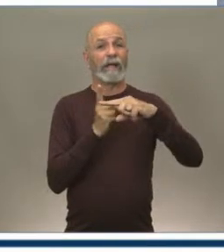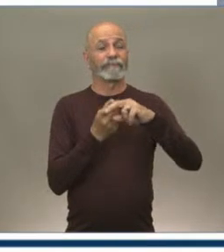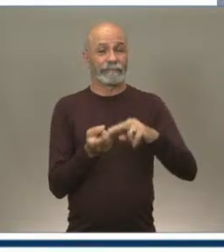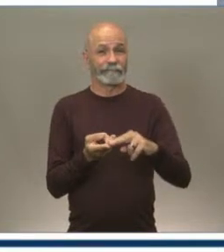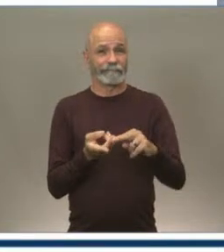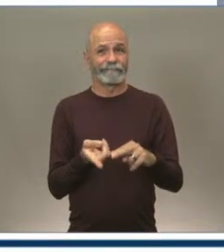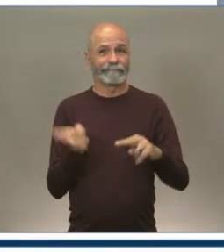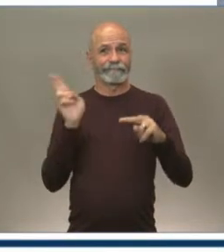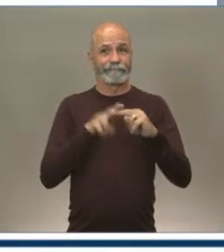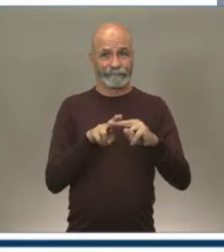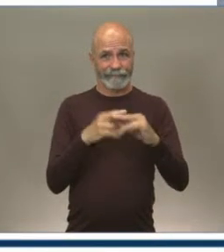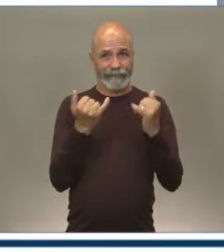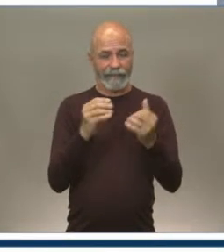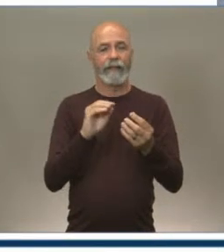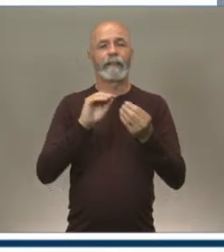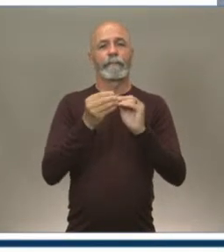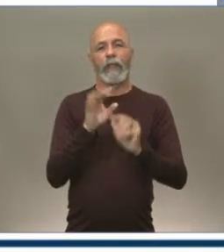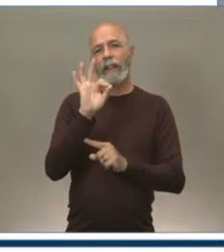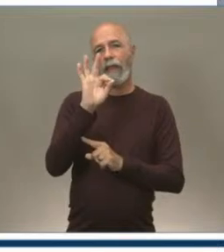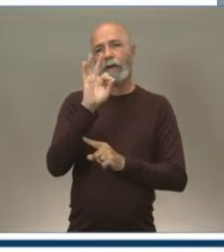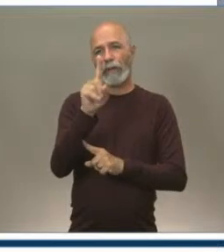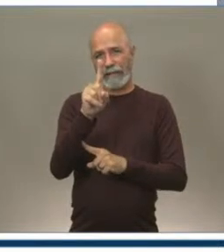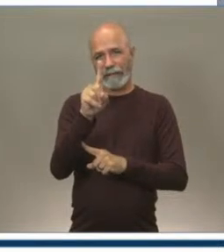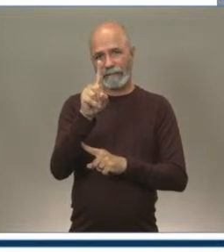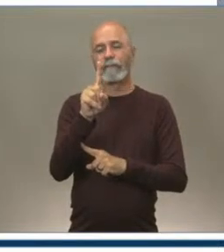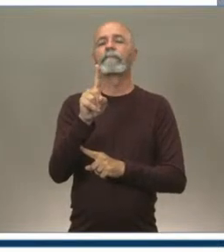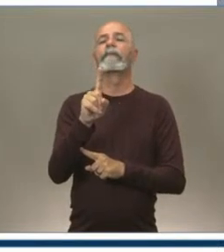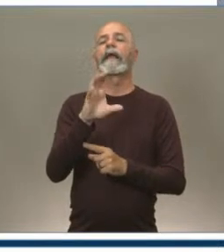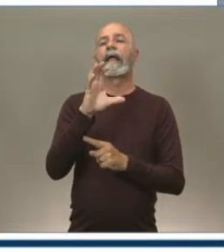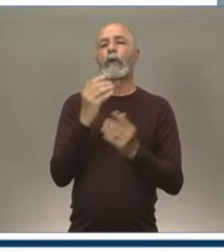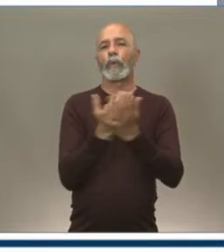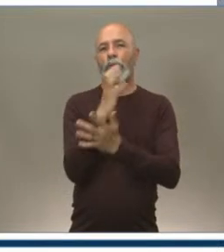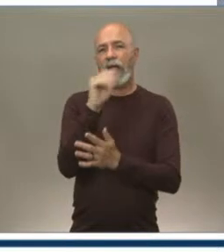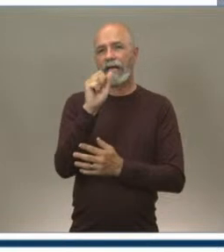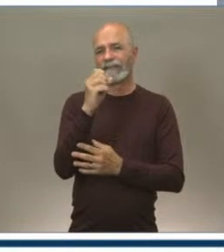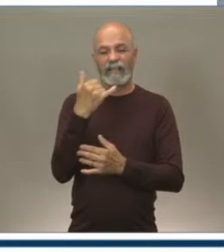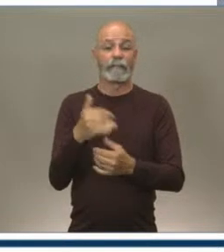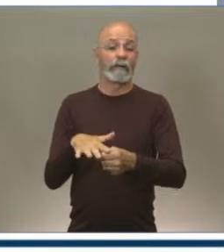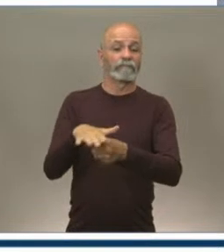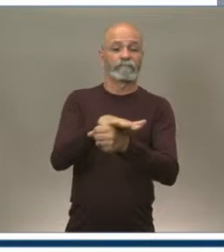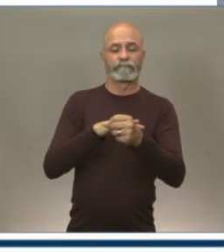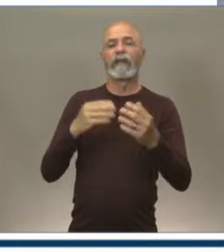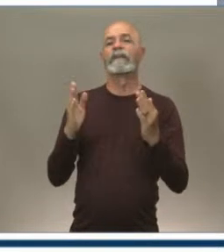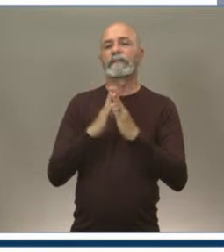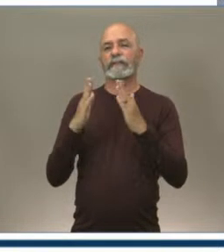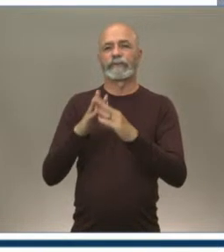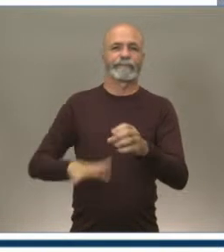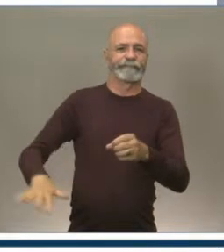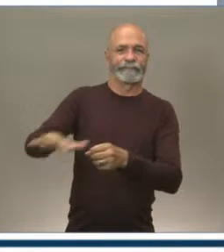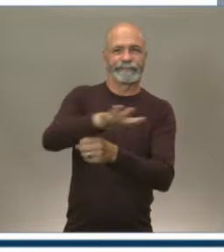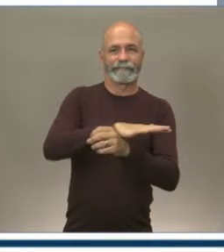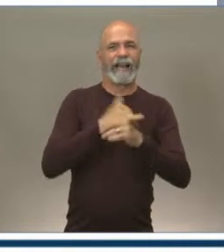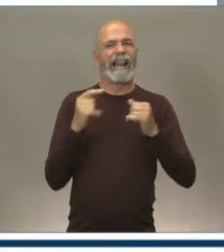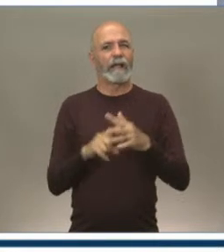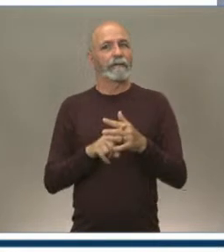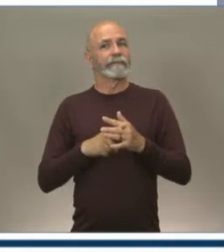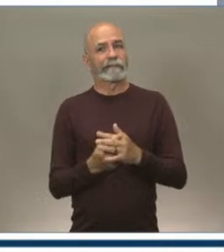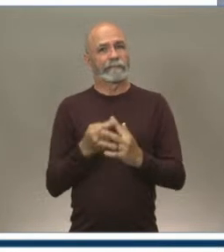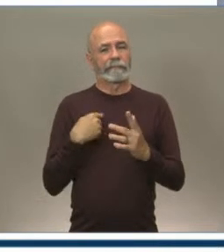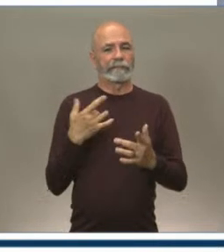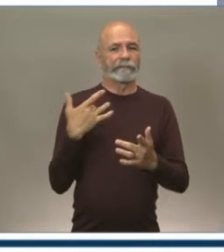the majority, again, in the HRM area, but we're also seeing a concerning rise in cases in the Cape Breton